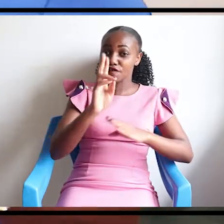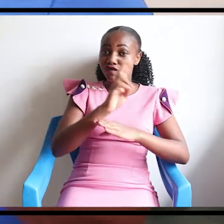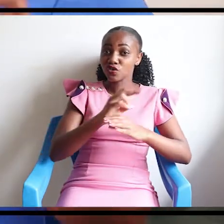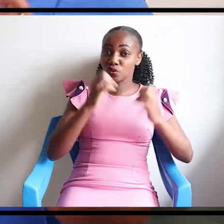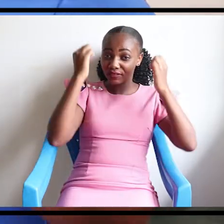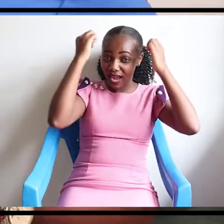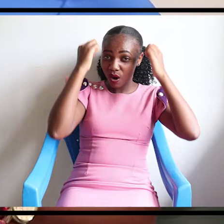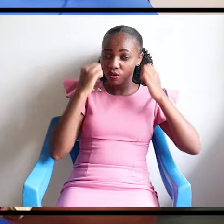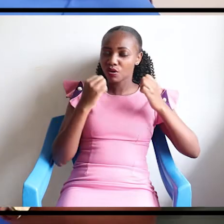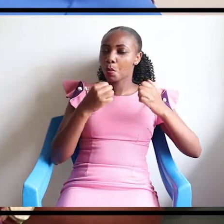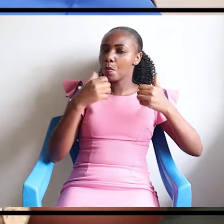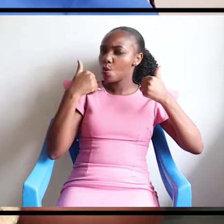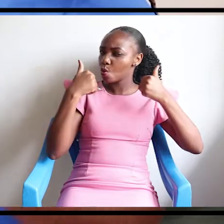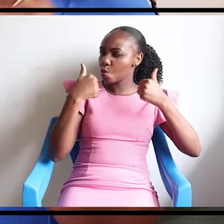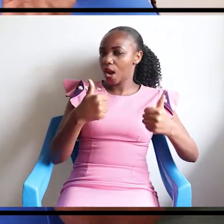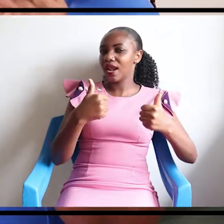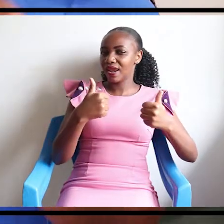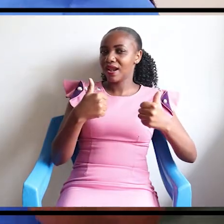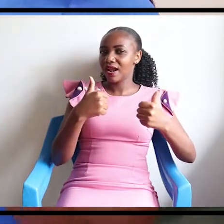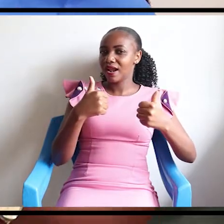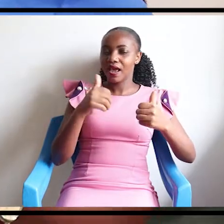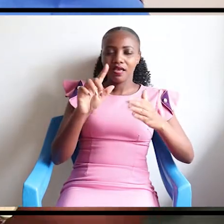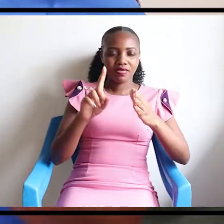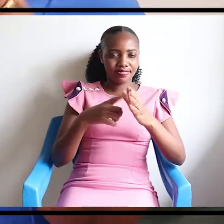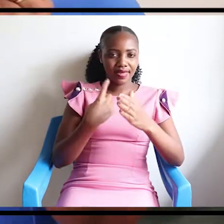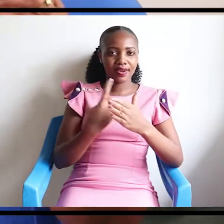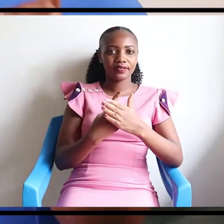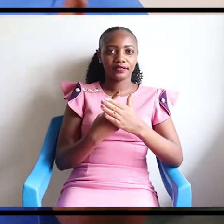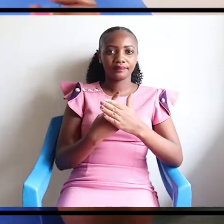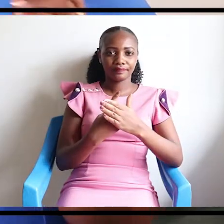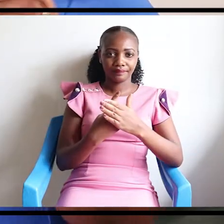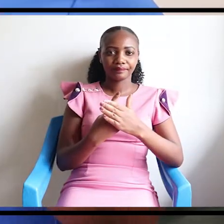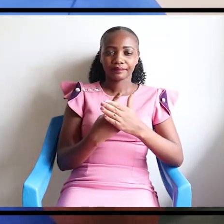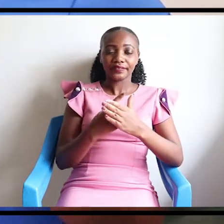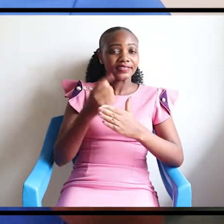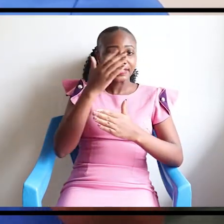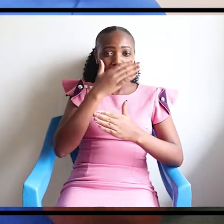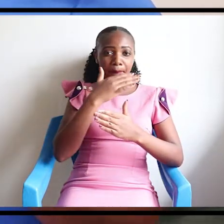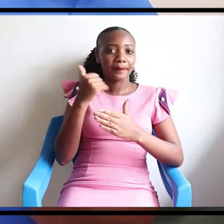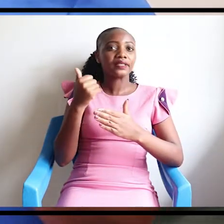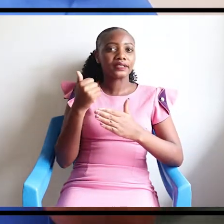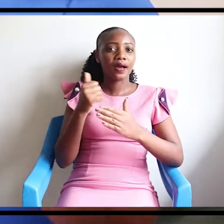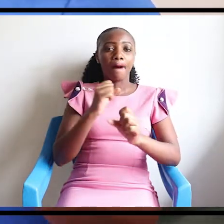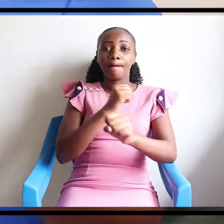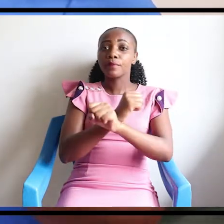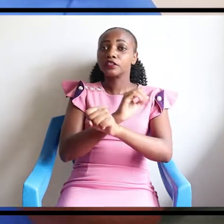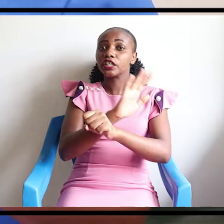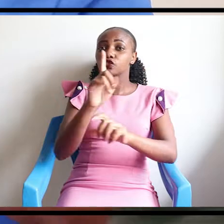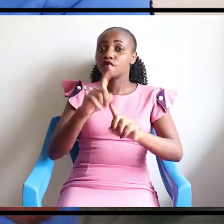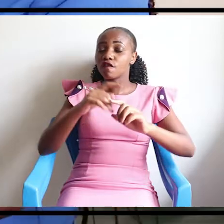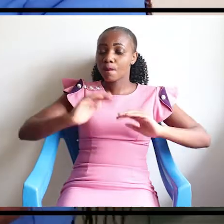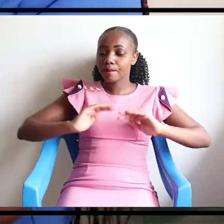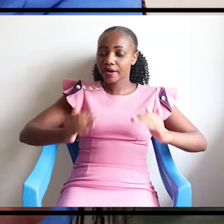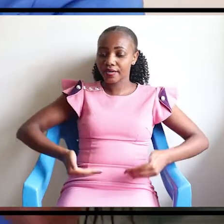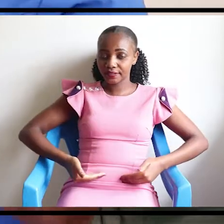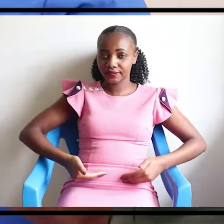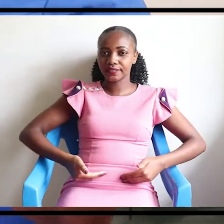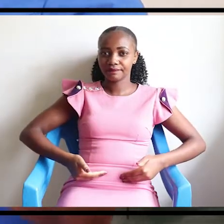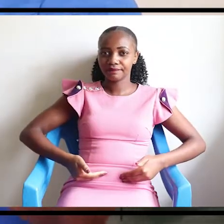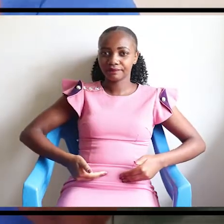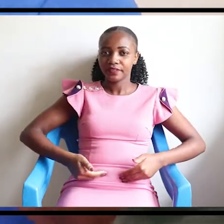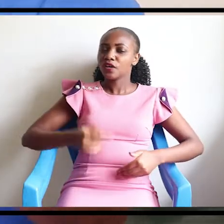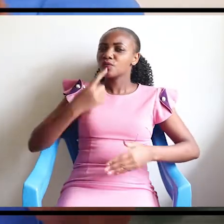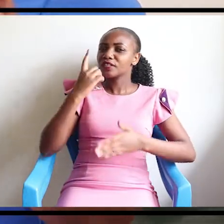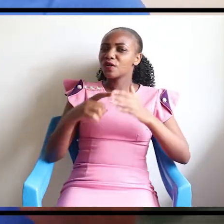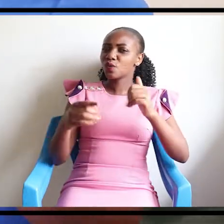correctly, consistently, it is also more advantage of preventing you from a pregnancy. Besides this 99, we